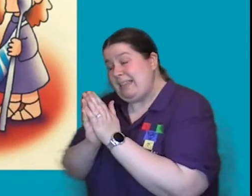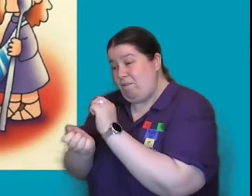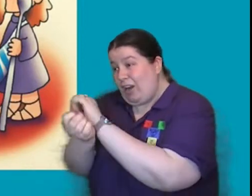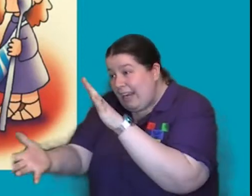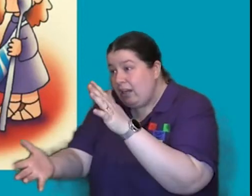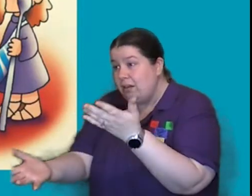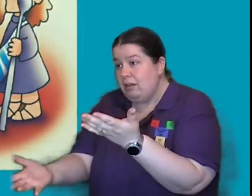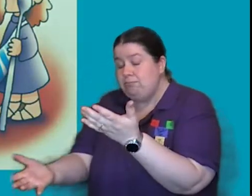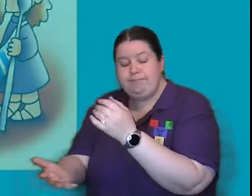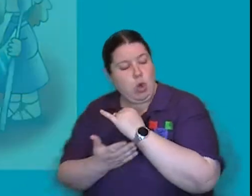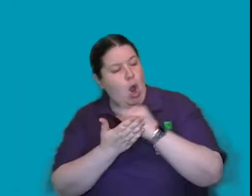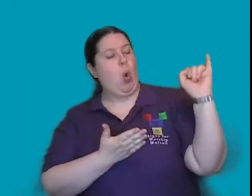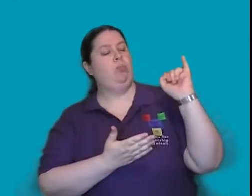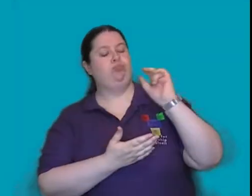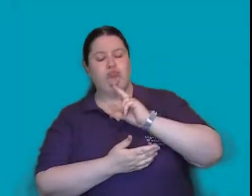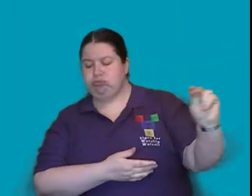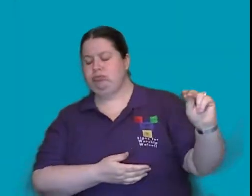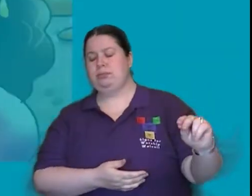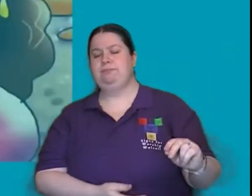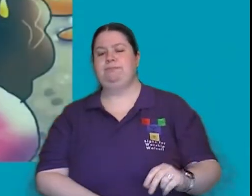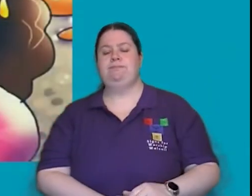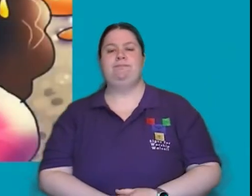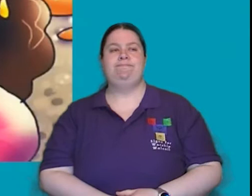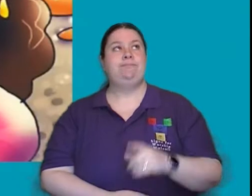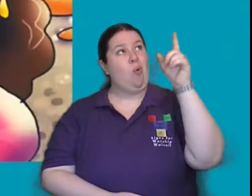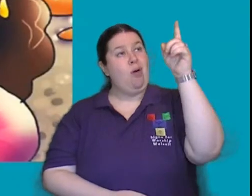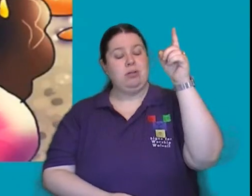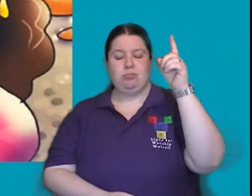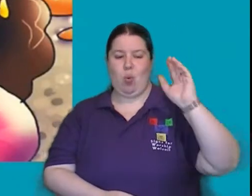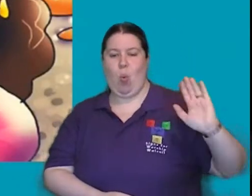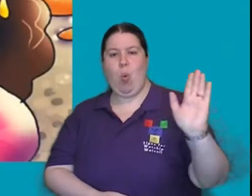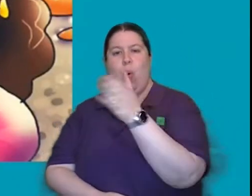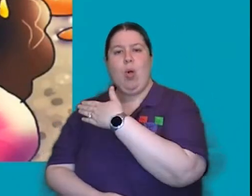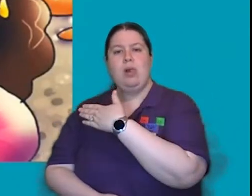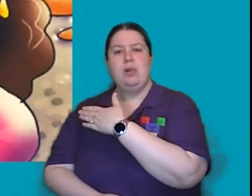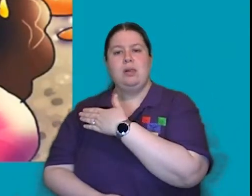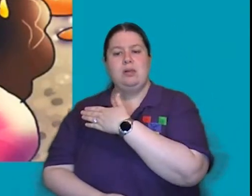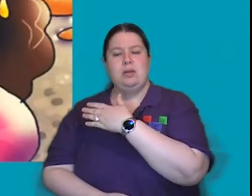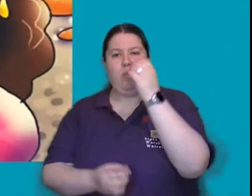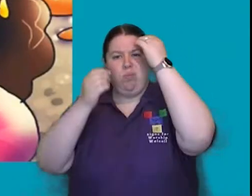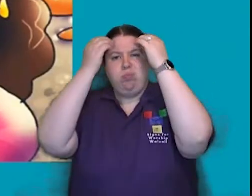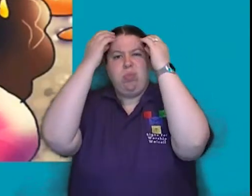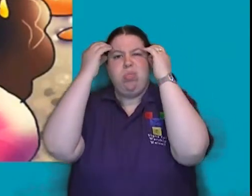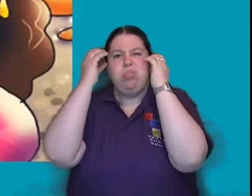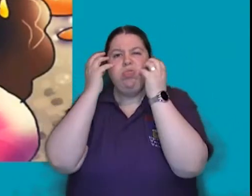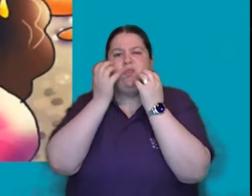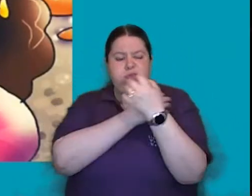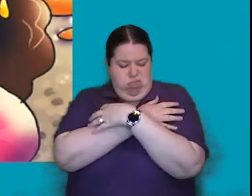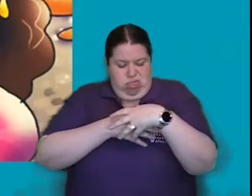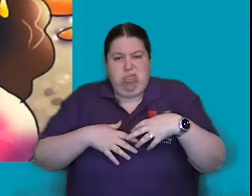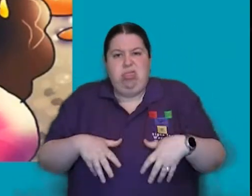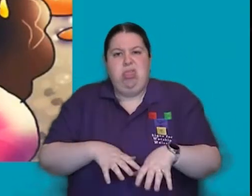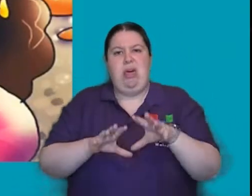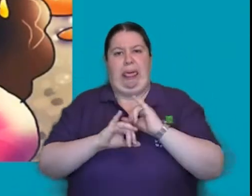go. He replied, no. So God covered everyone in Egypt with boils all over their body